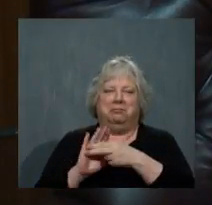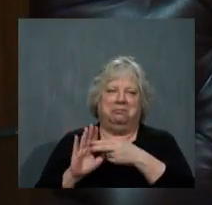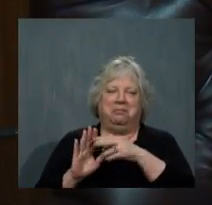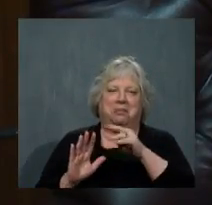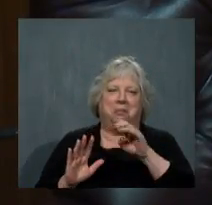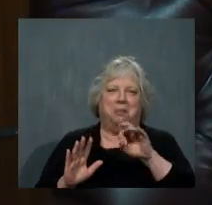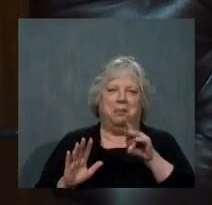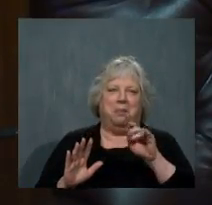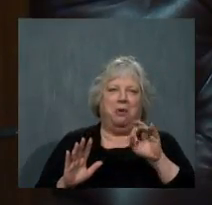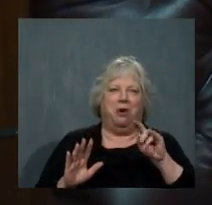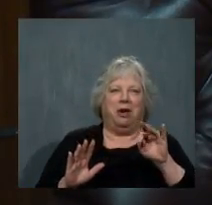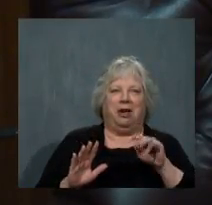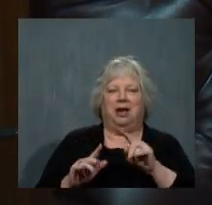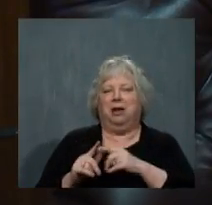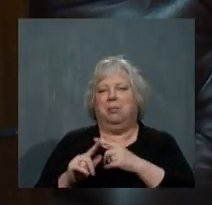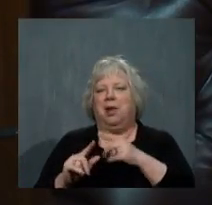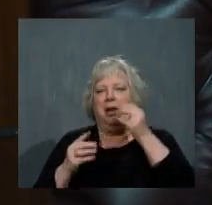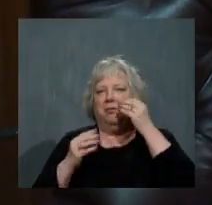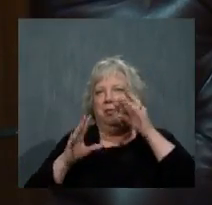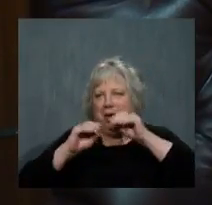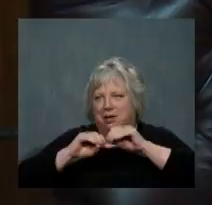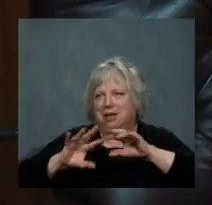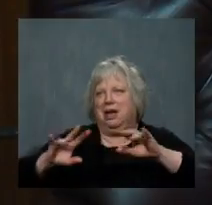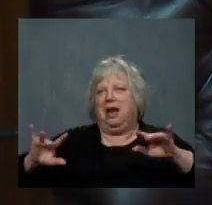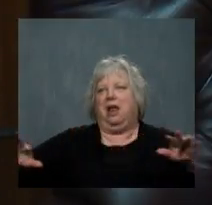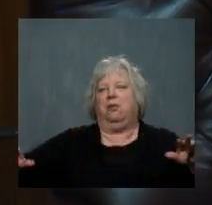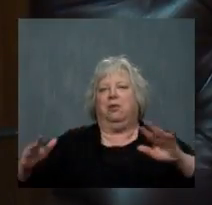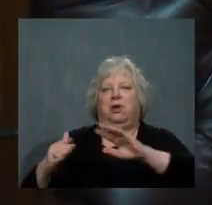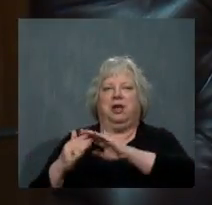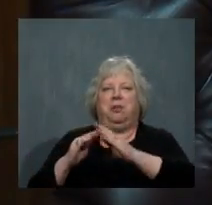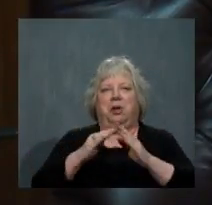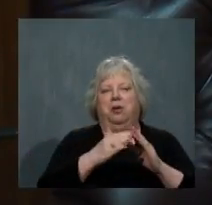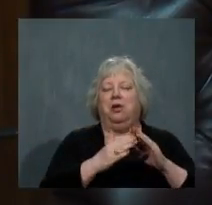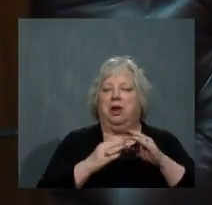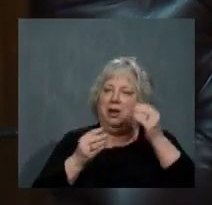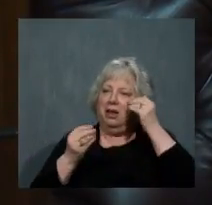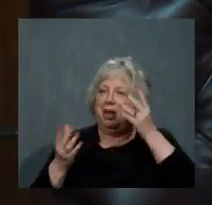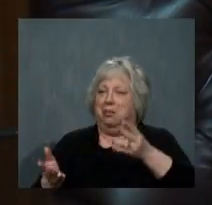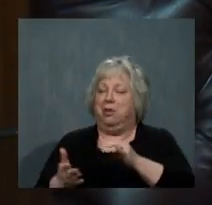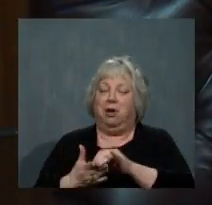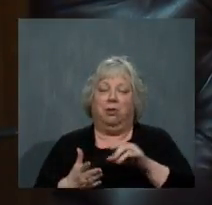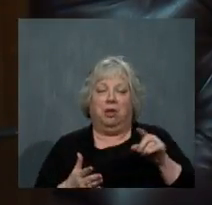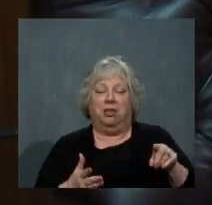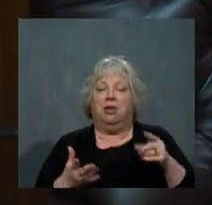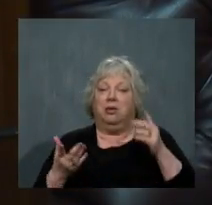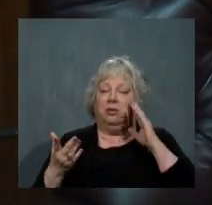the community to let them know that this is going to happen.